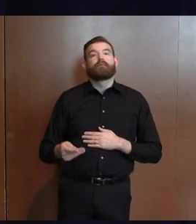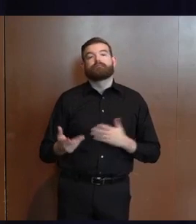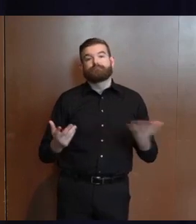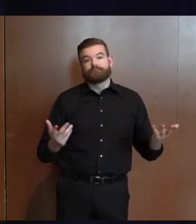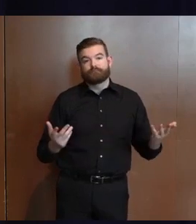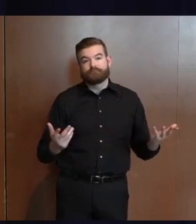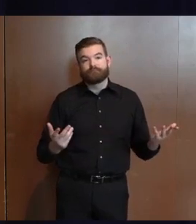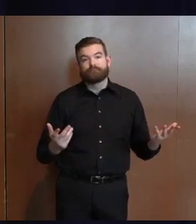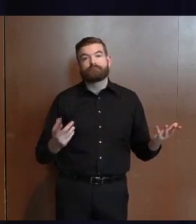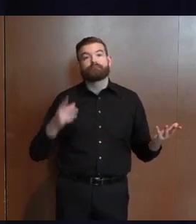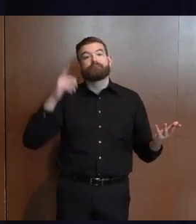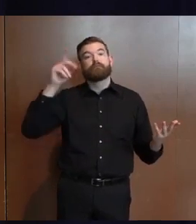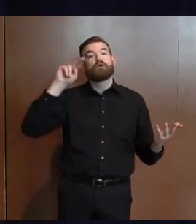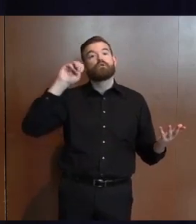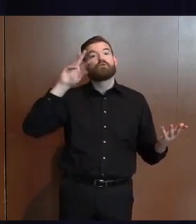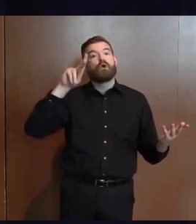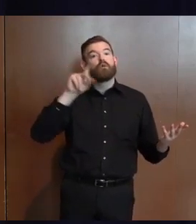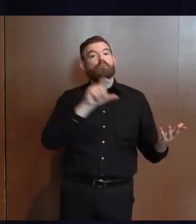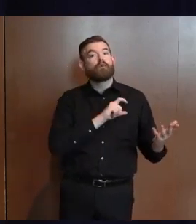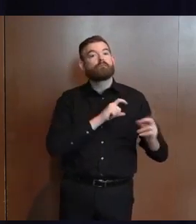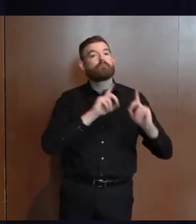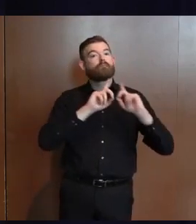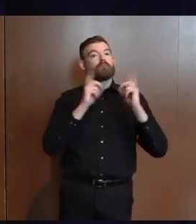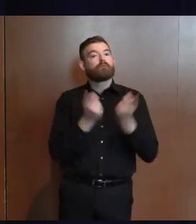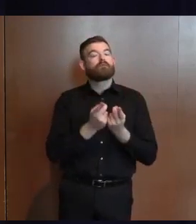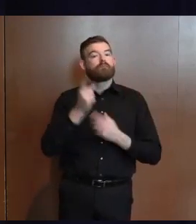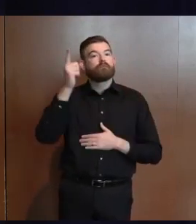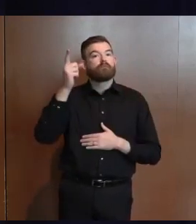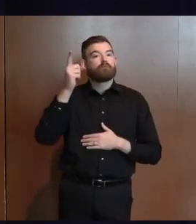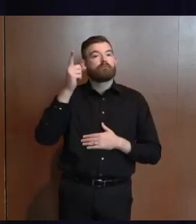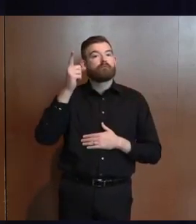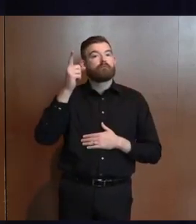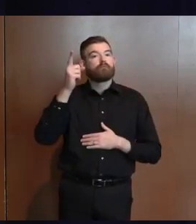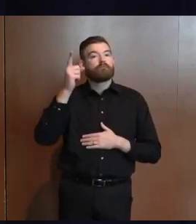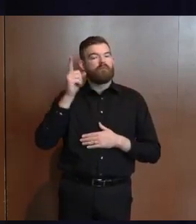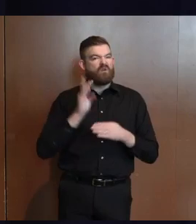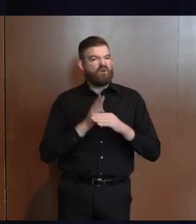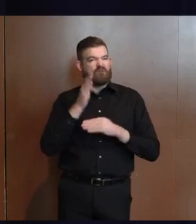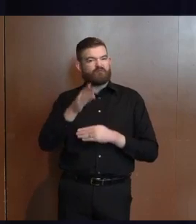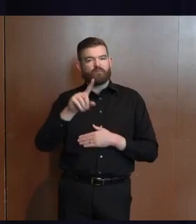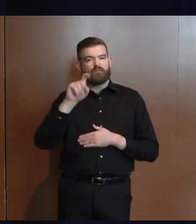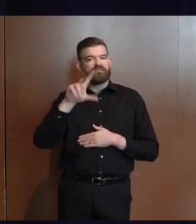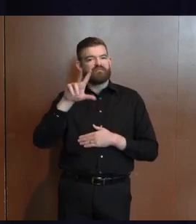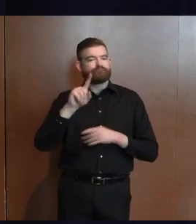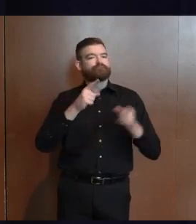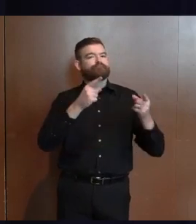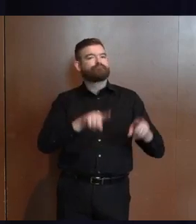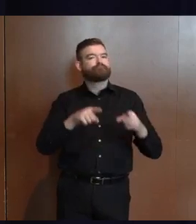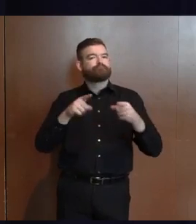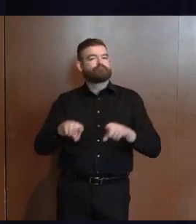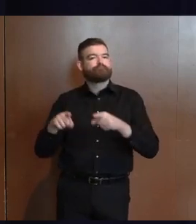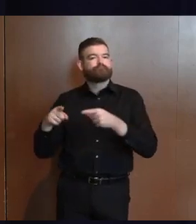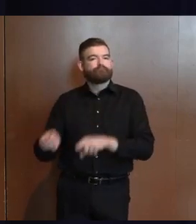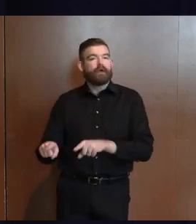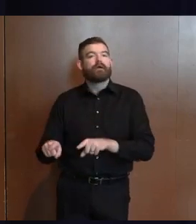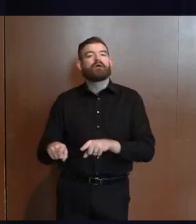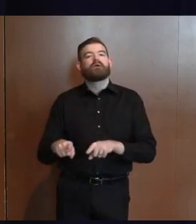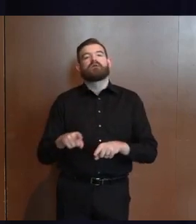Department, in a zero-tolerance approach, over 131 incidents, issued a total of